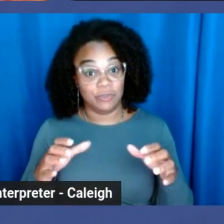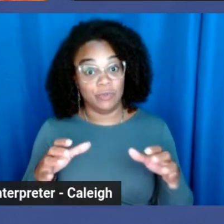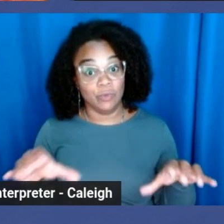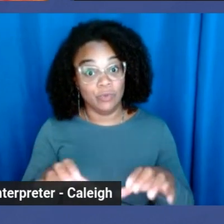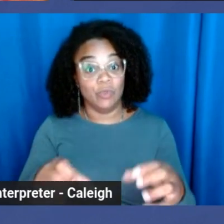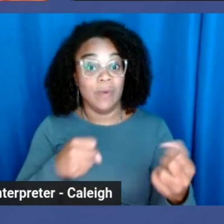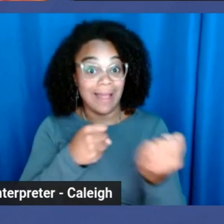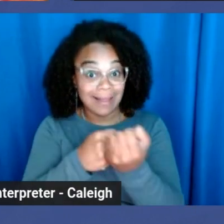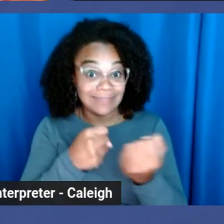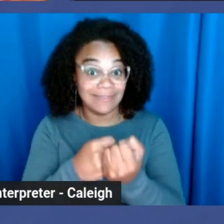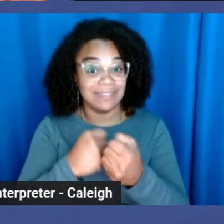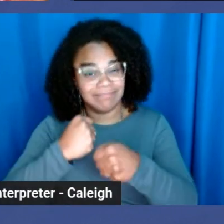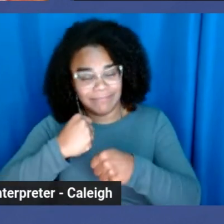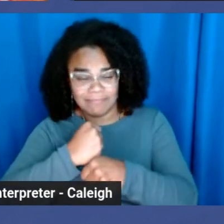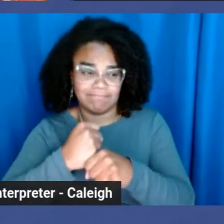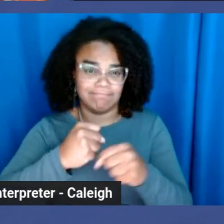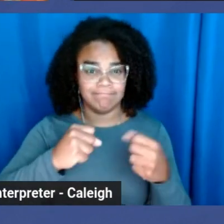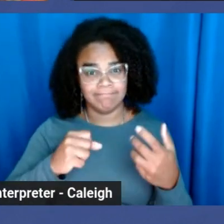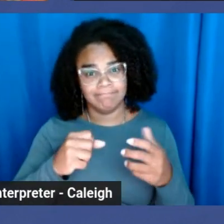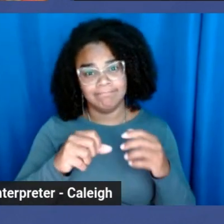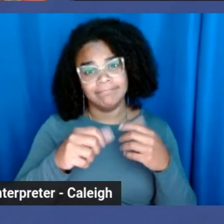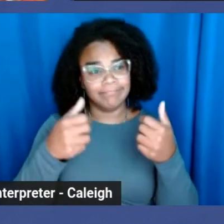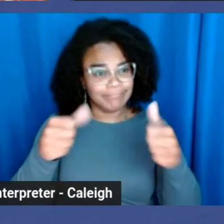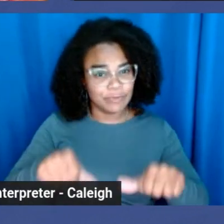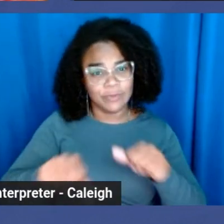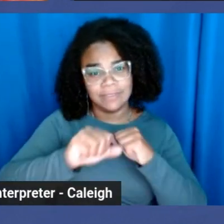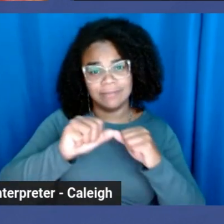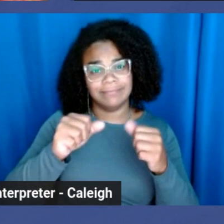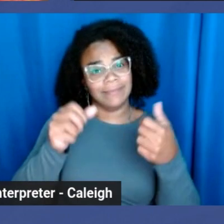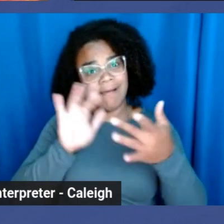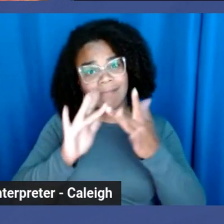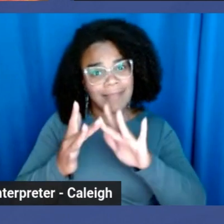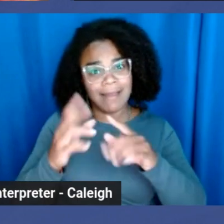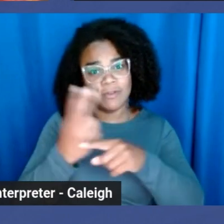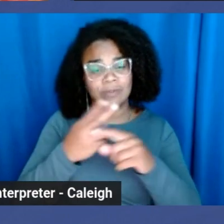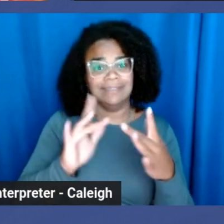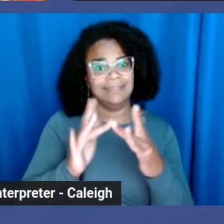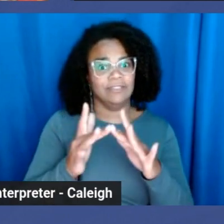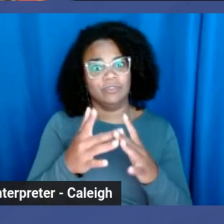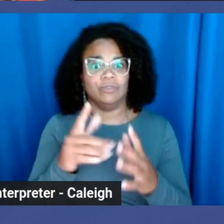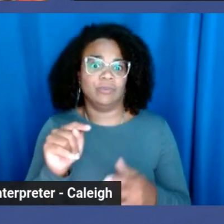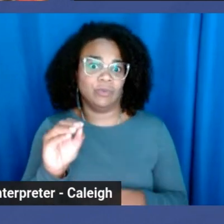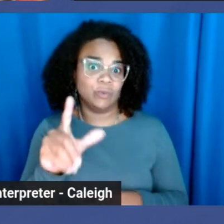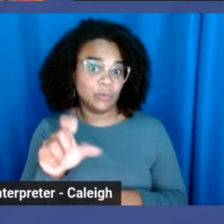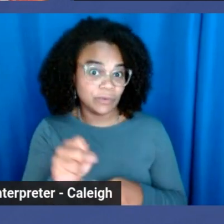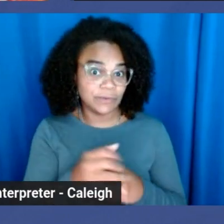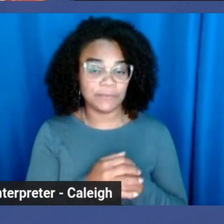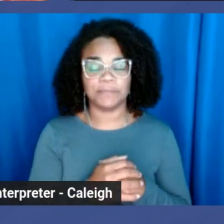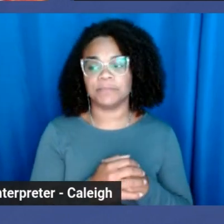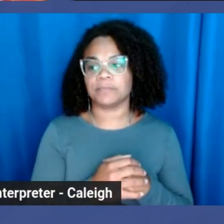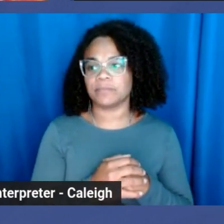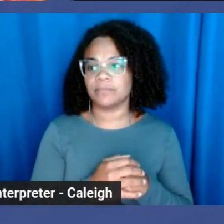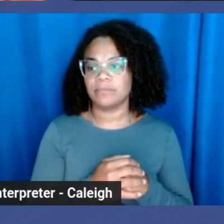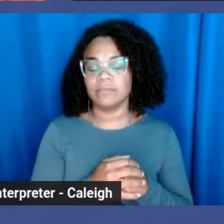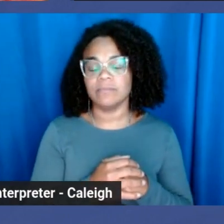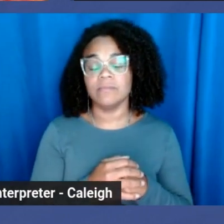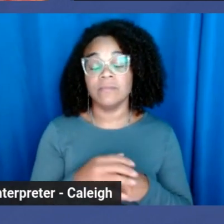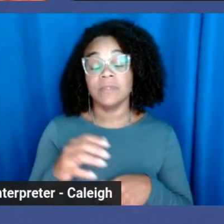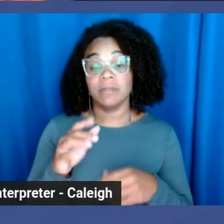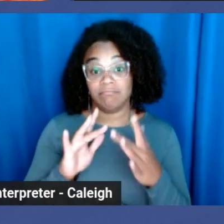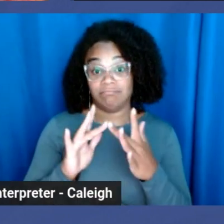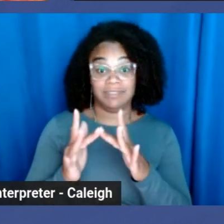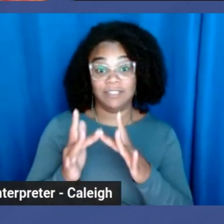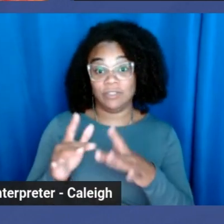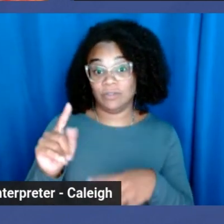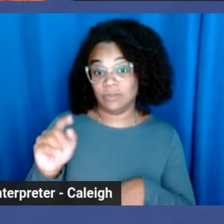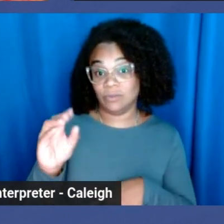and advocacy using digital tools. So those tools have enabled